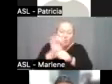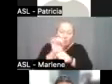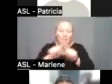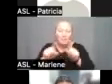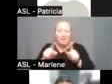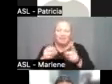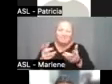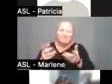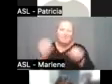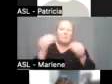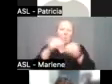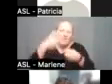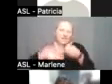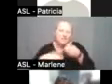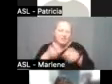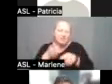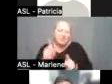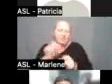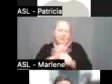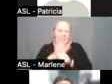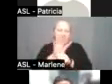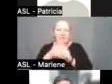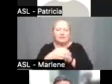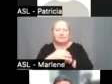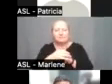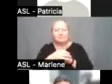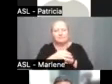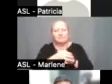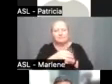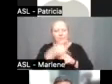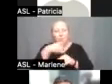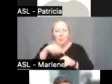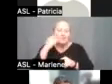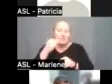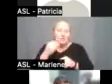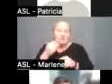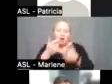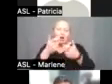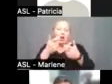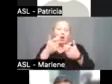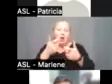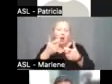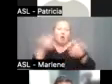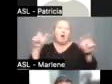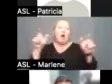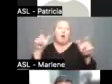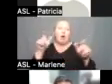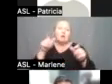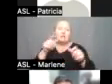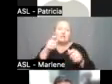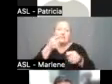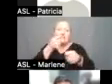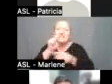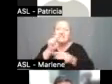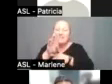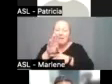it's been more difficult during the pandemic um we are experiencing a large substitute shortage so when we had the surge um